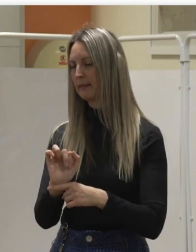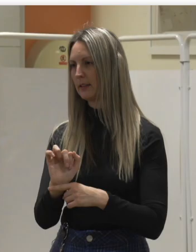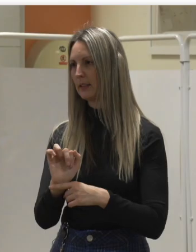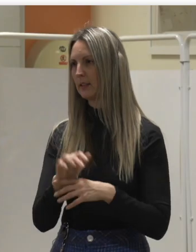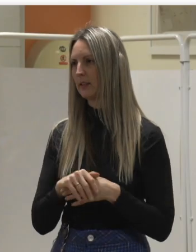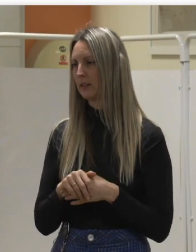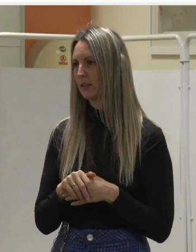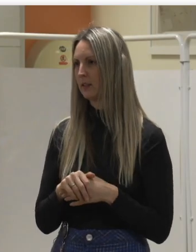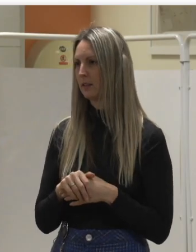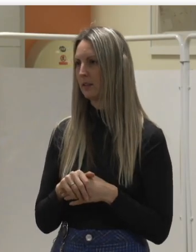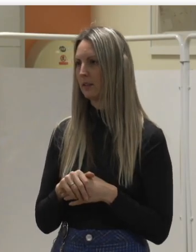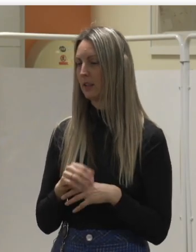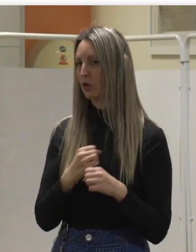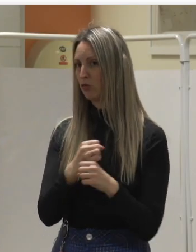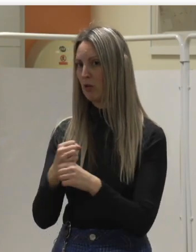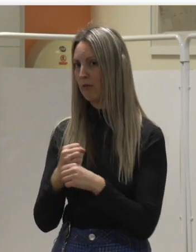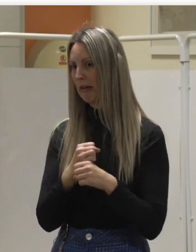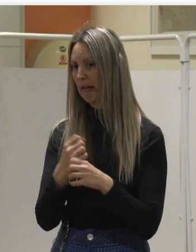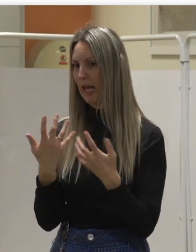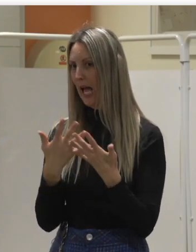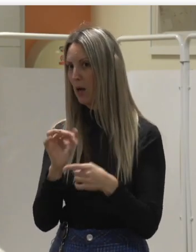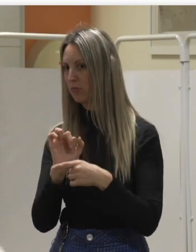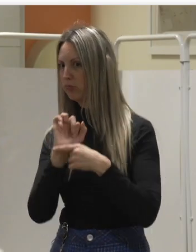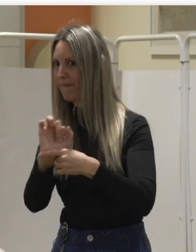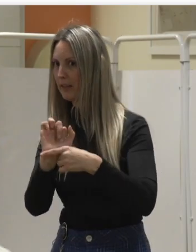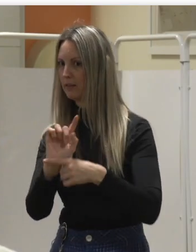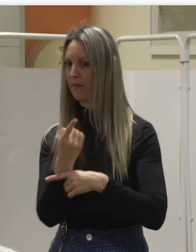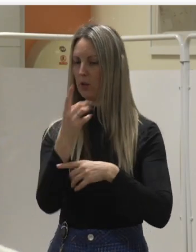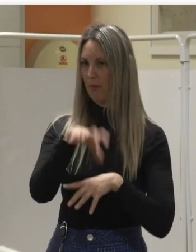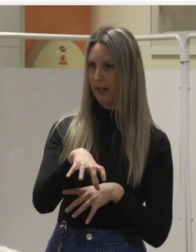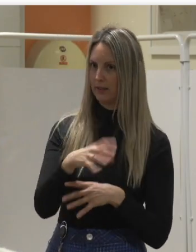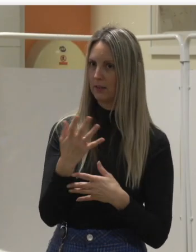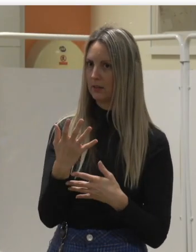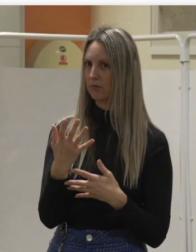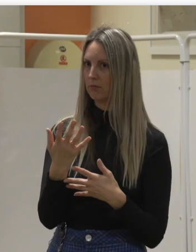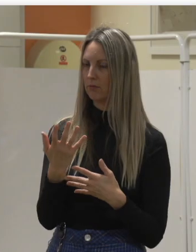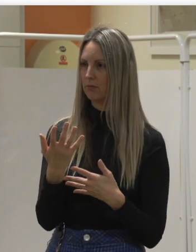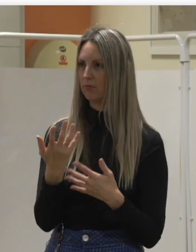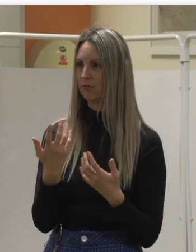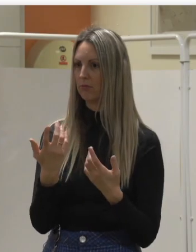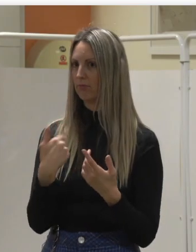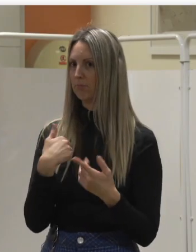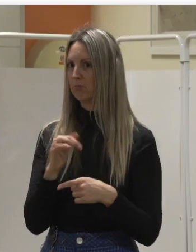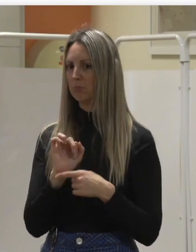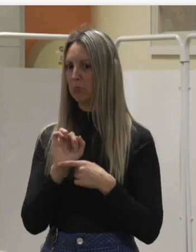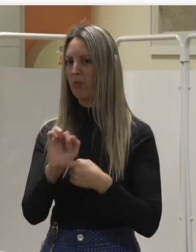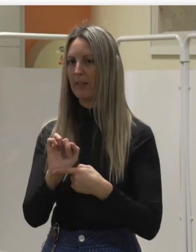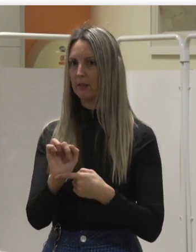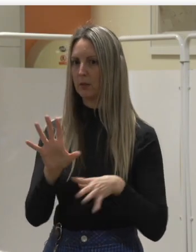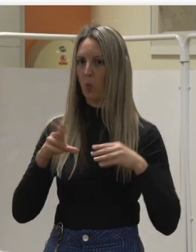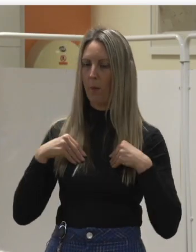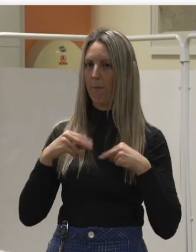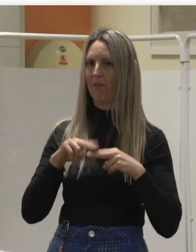generally speaking, how it could be prevented in first place or in early stage, what could be preventative measures you could think of